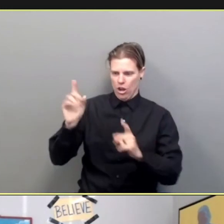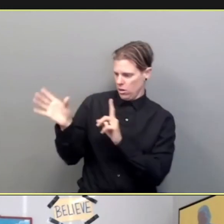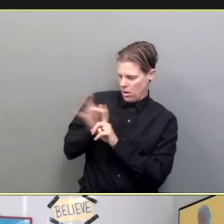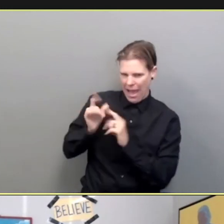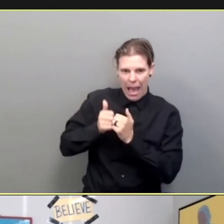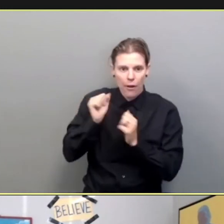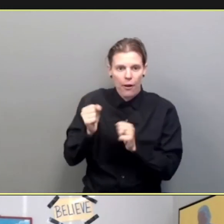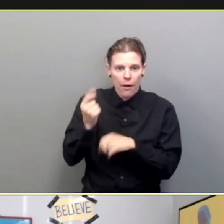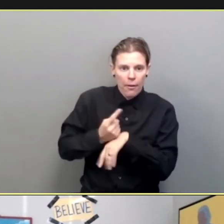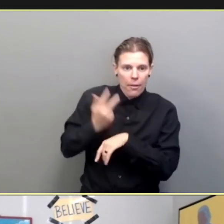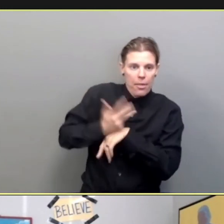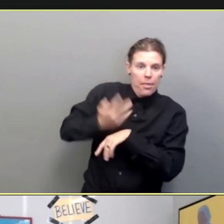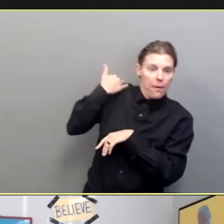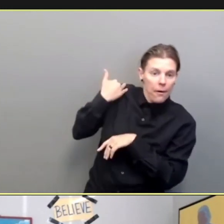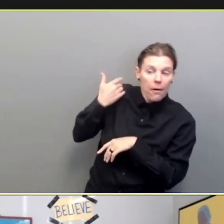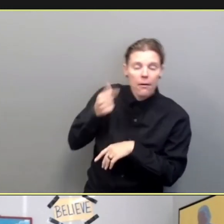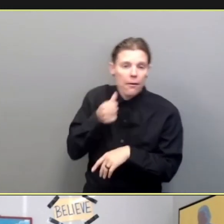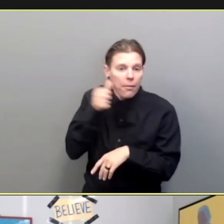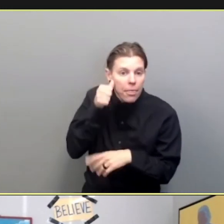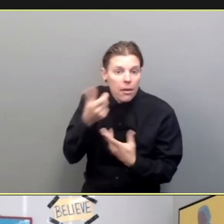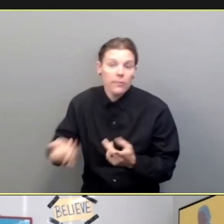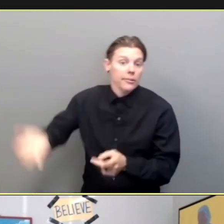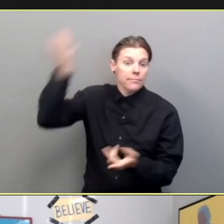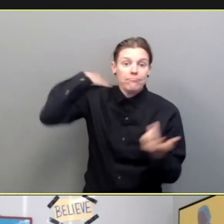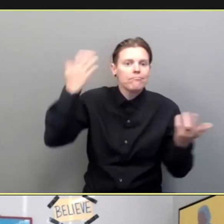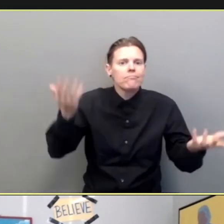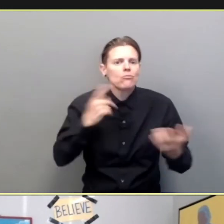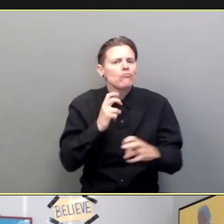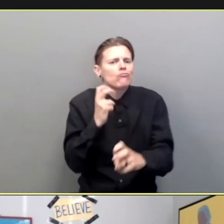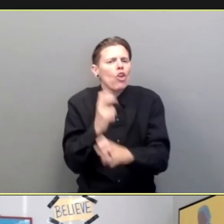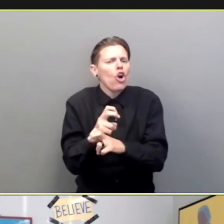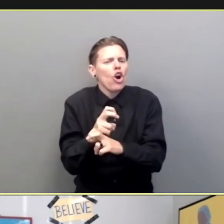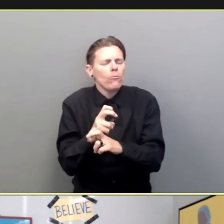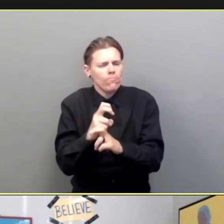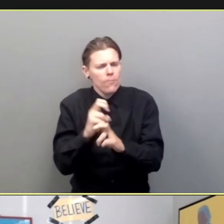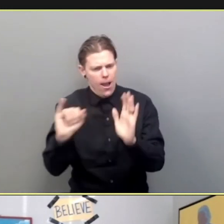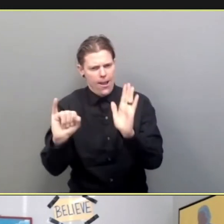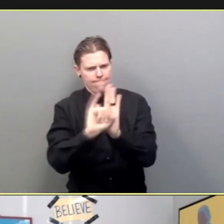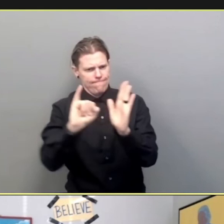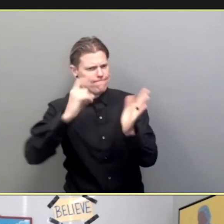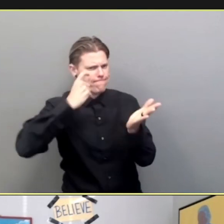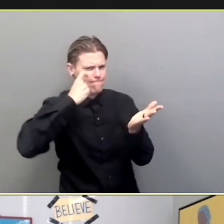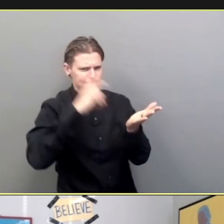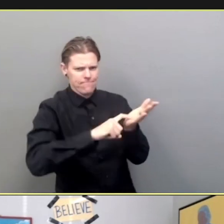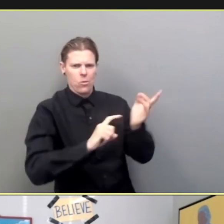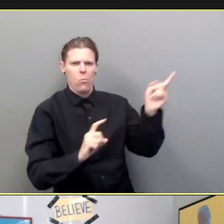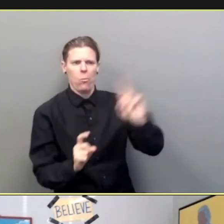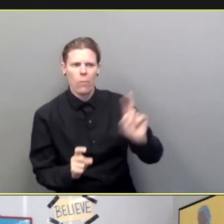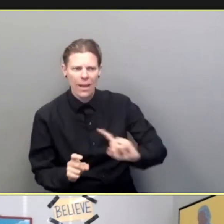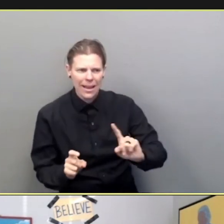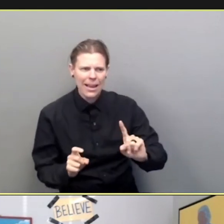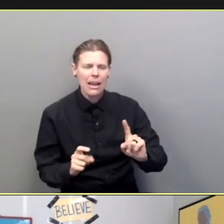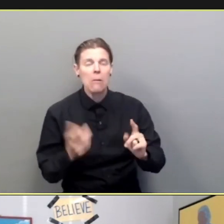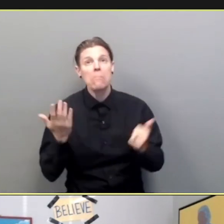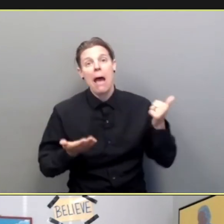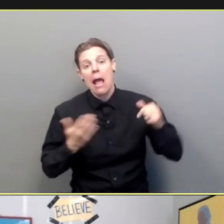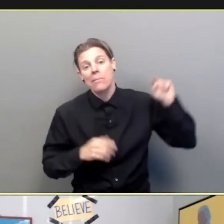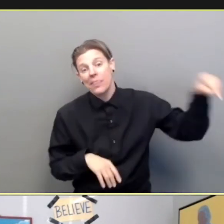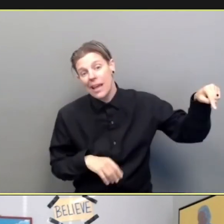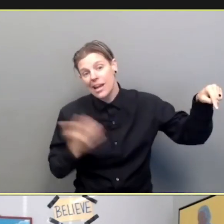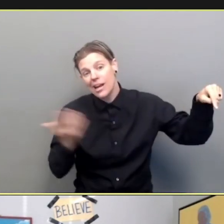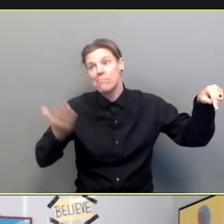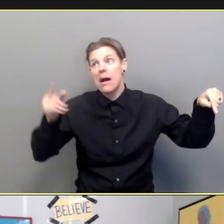acquired because people tend to list many activities or events. And certainly